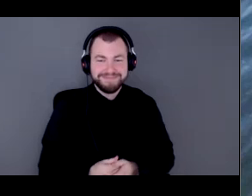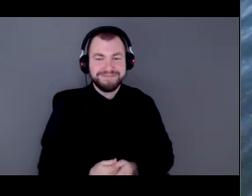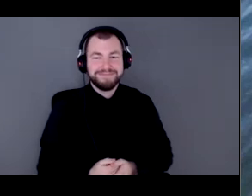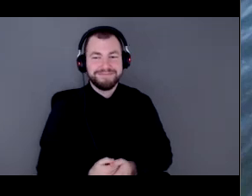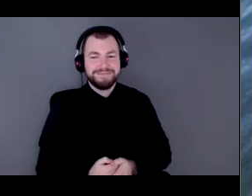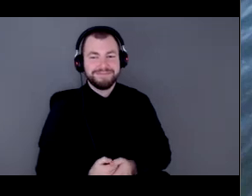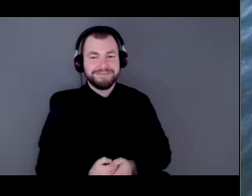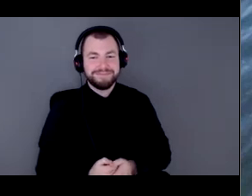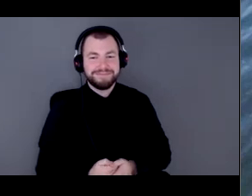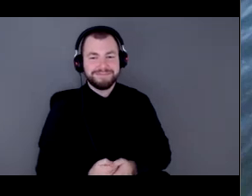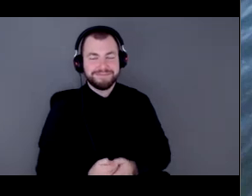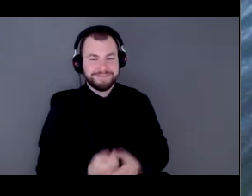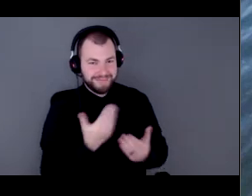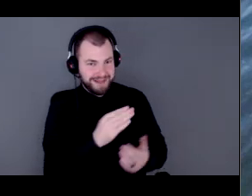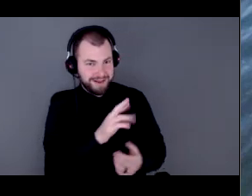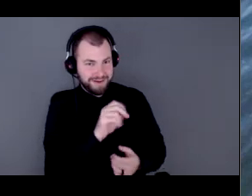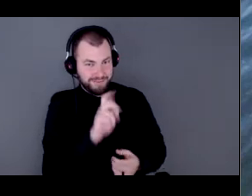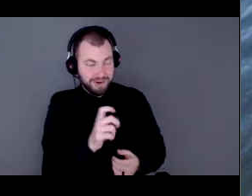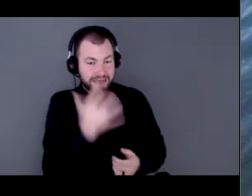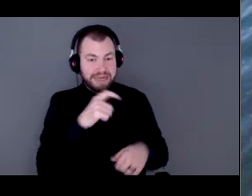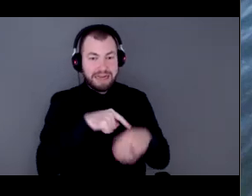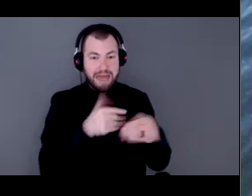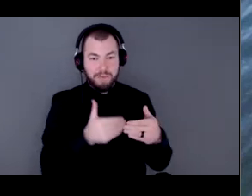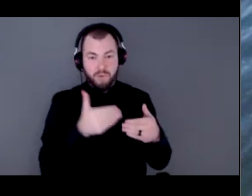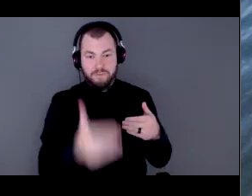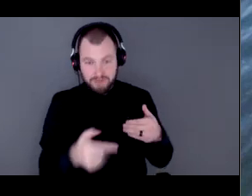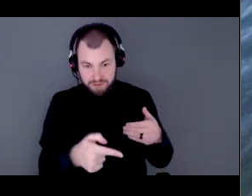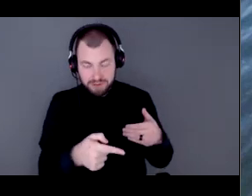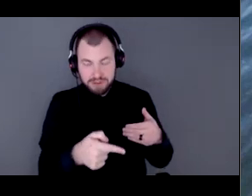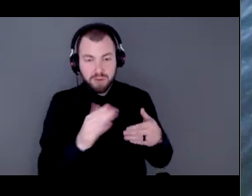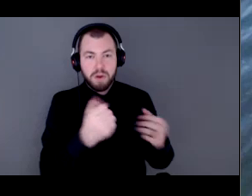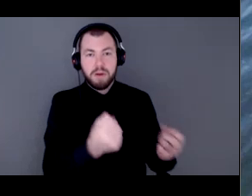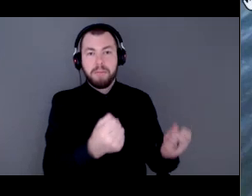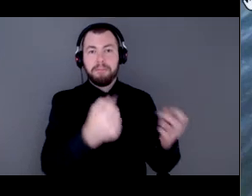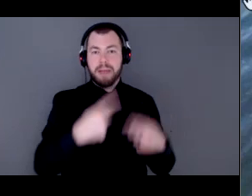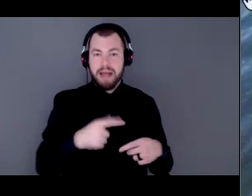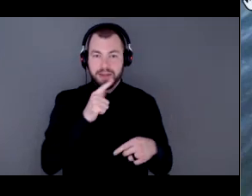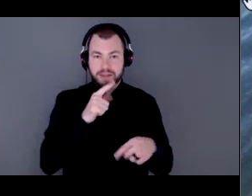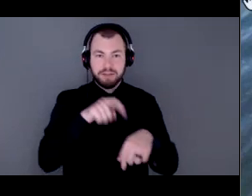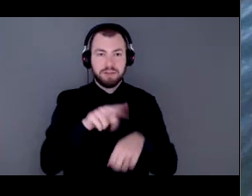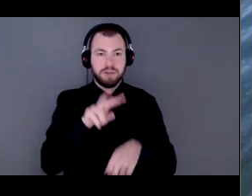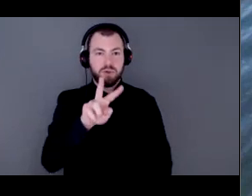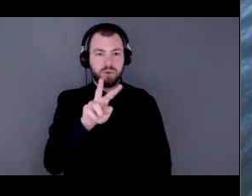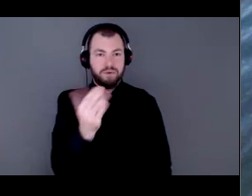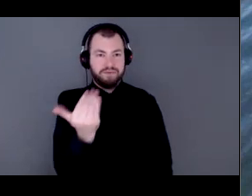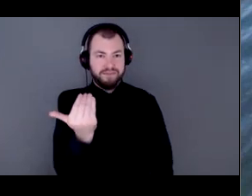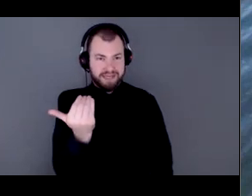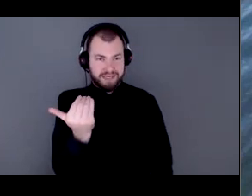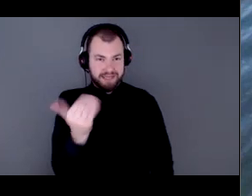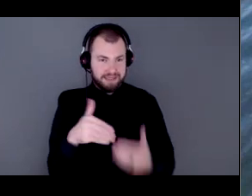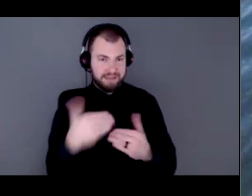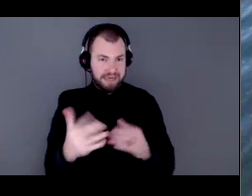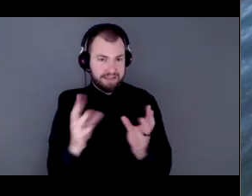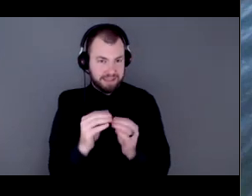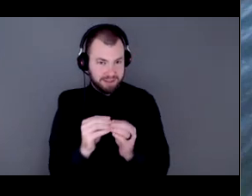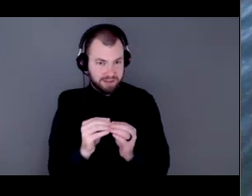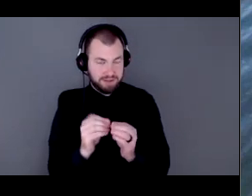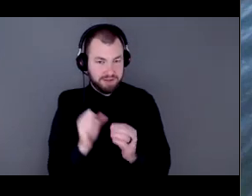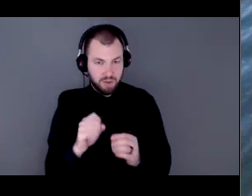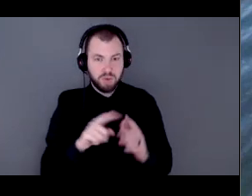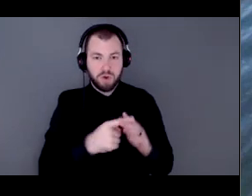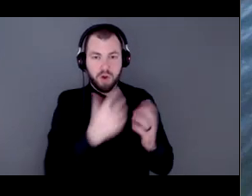Thank you, Brooke. And since we ran a little over time, we will return from lunch at 2:15 for our next session. So we will be starting in the auditorium